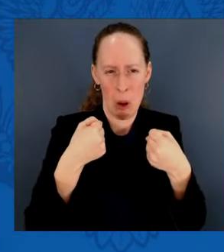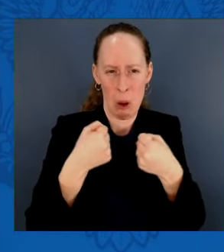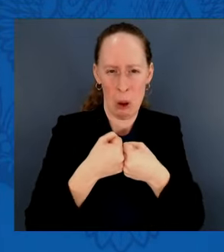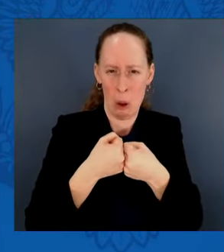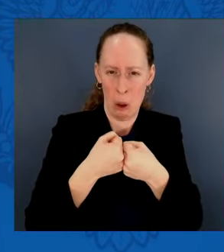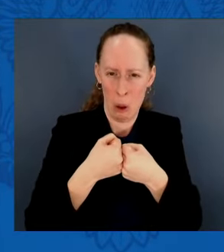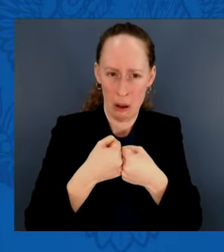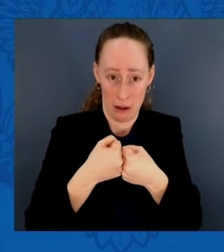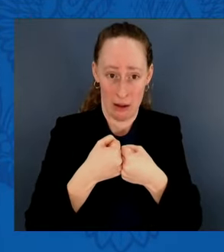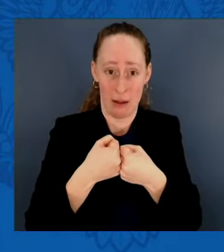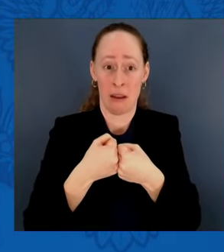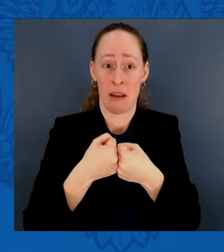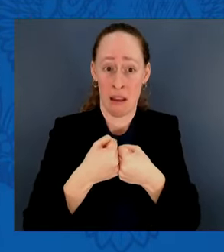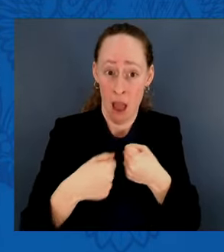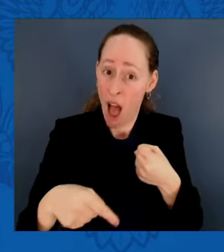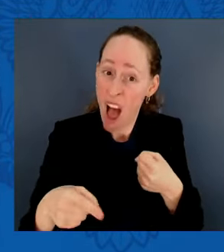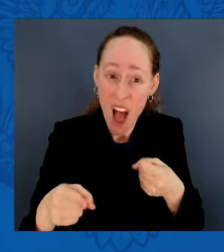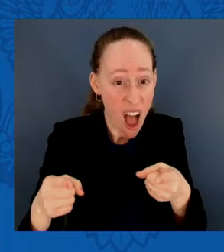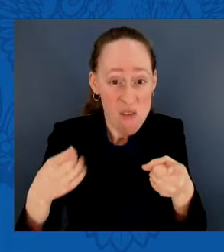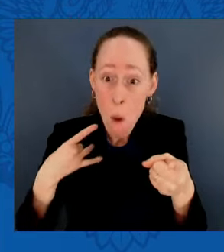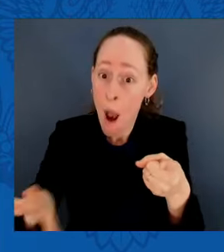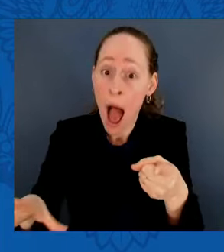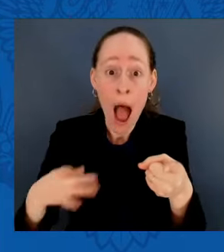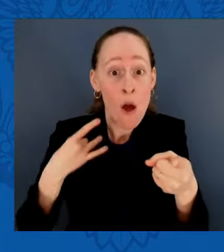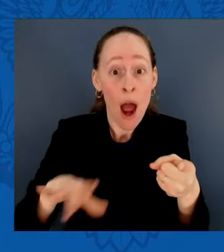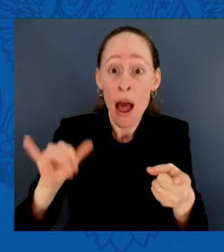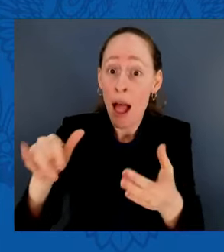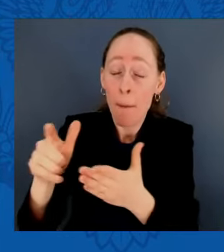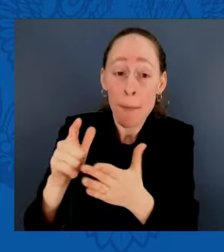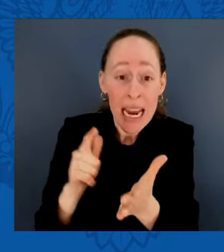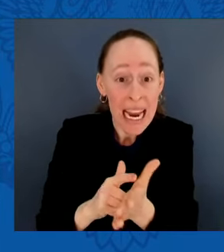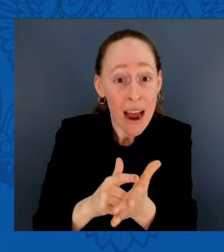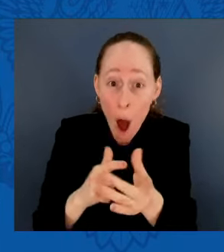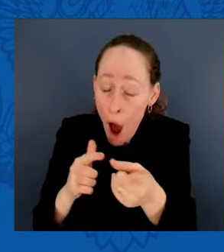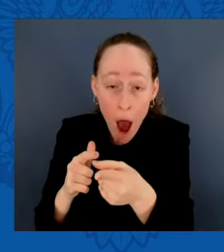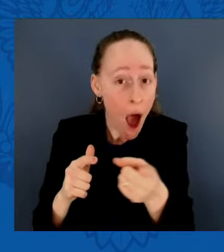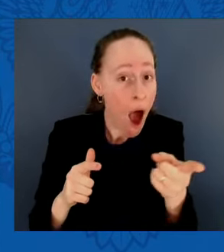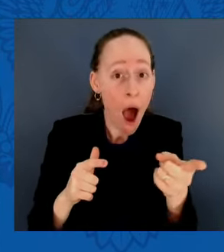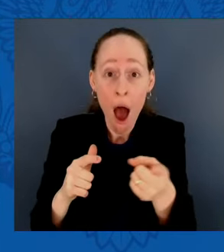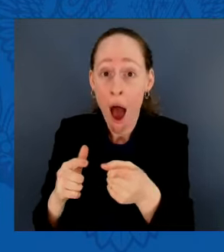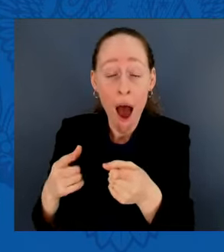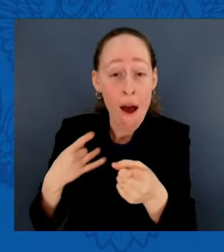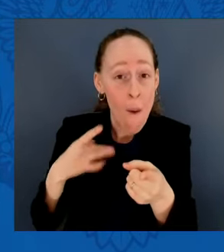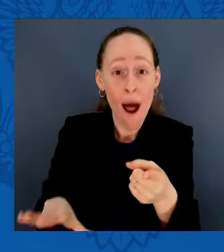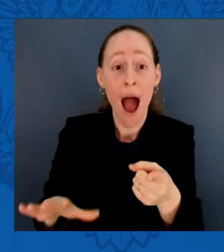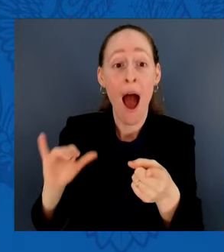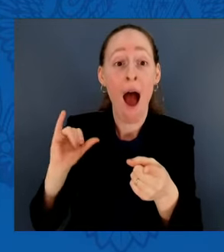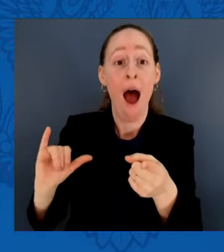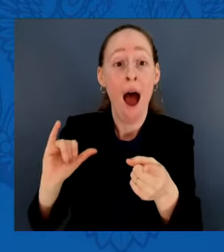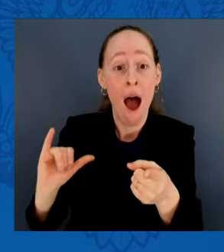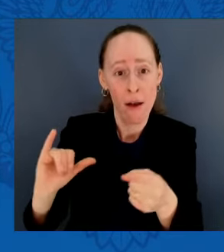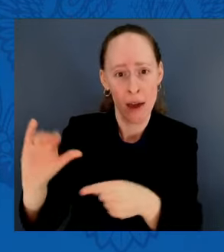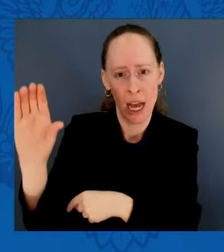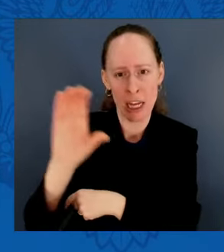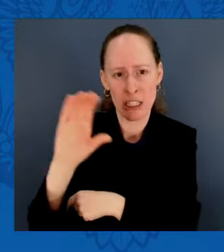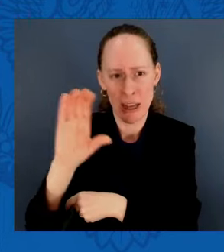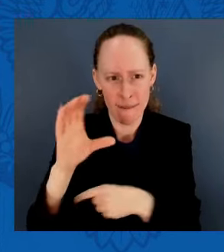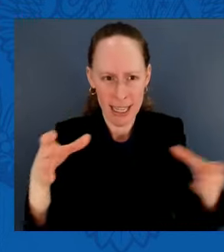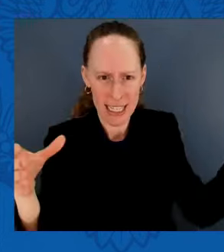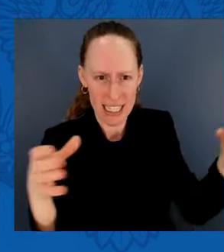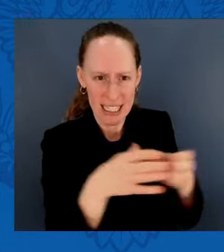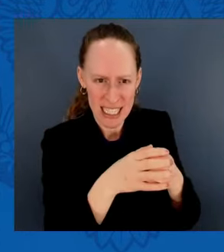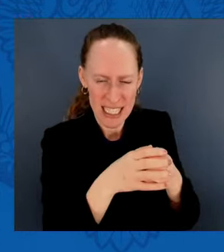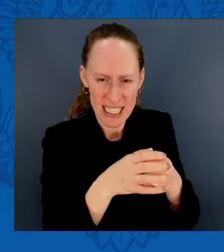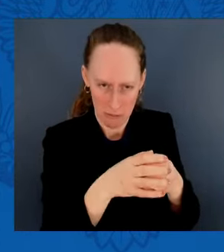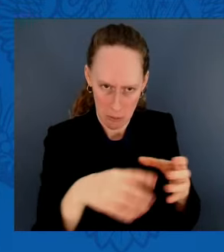Oh, you don't like that bill, huh? That conservatives got together and said it was a good bill? I'll be darned.